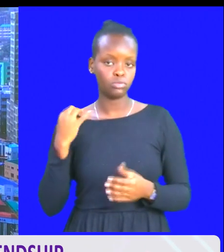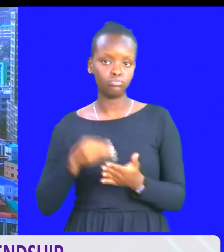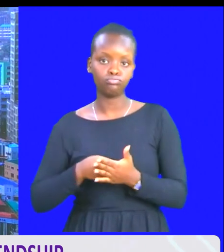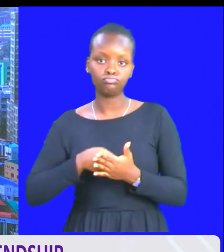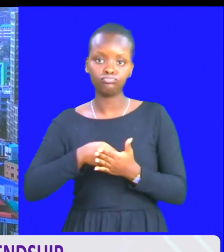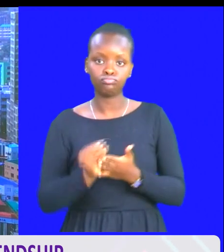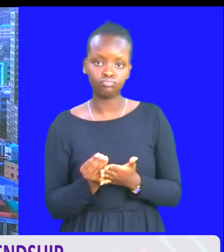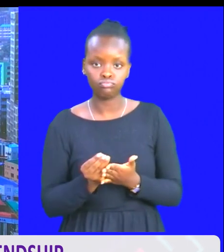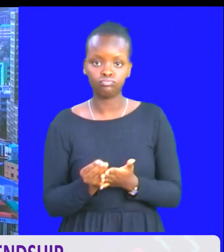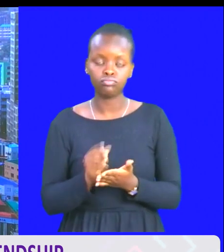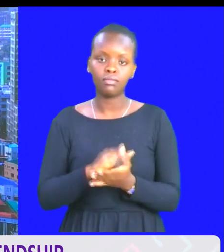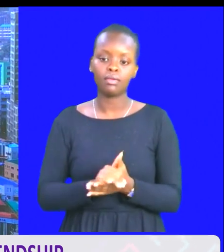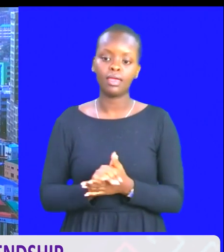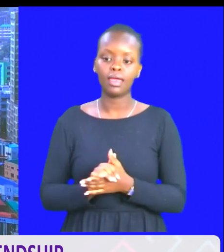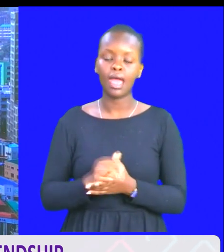unafikiria jo ndafunga duka?